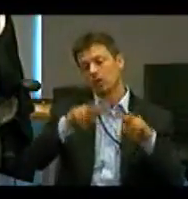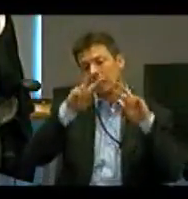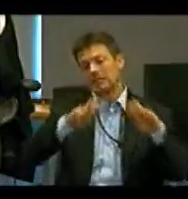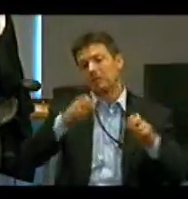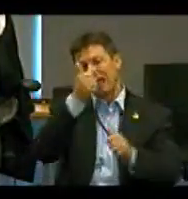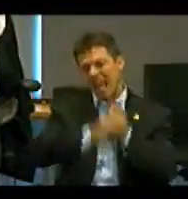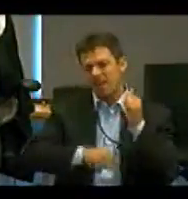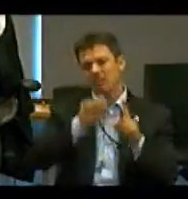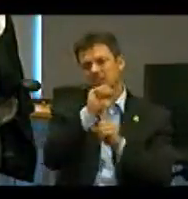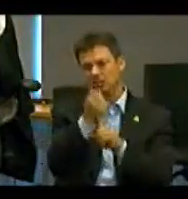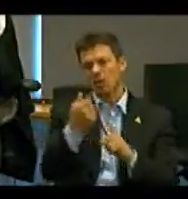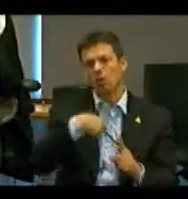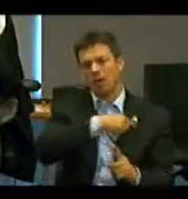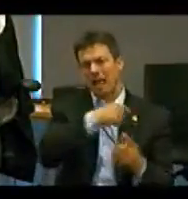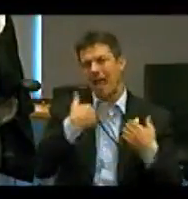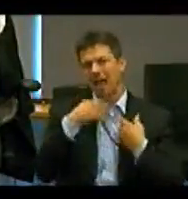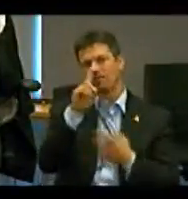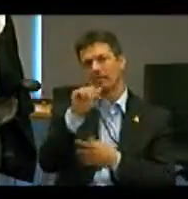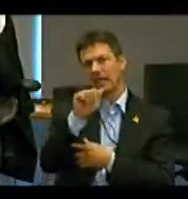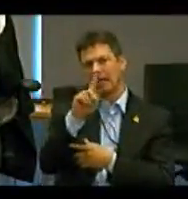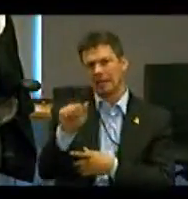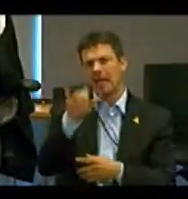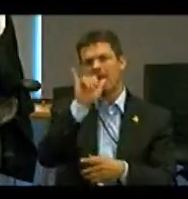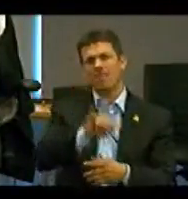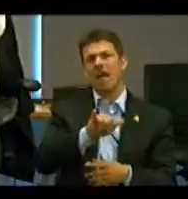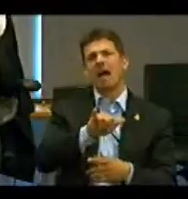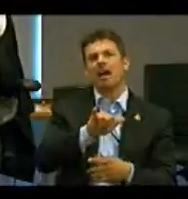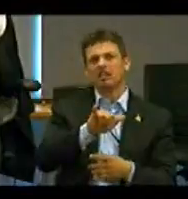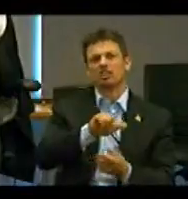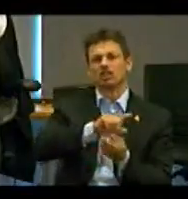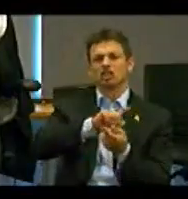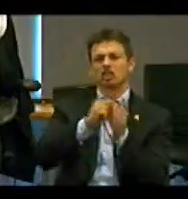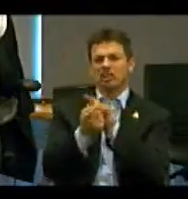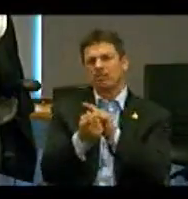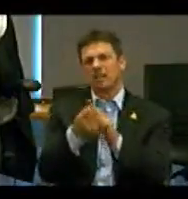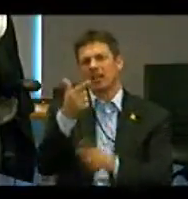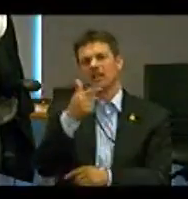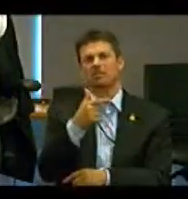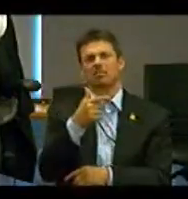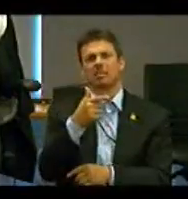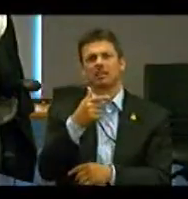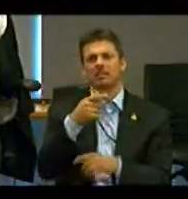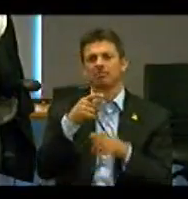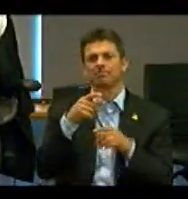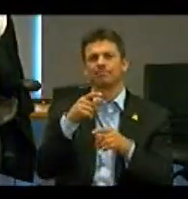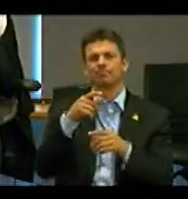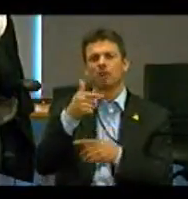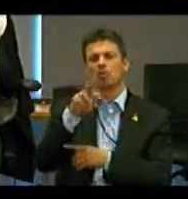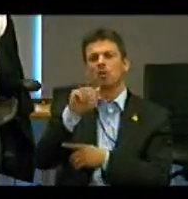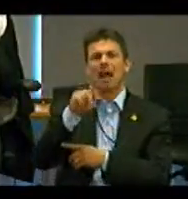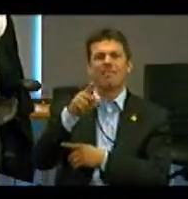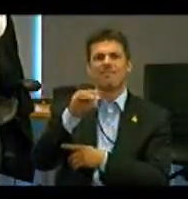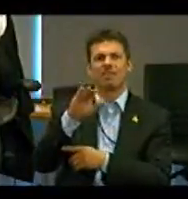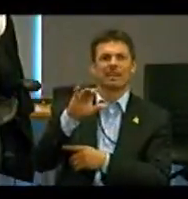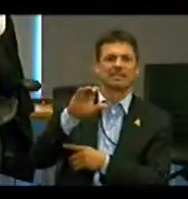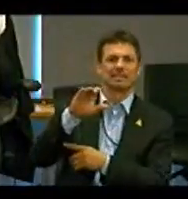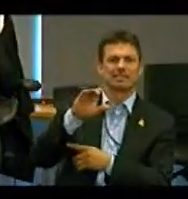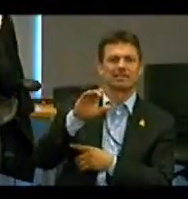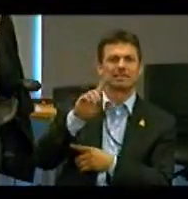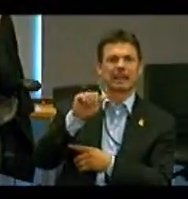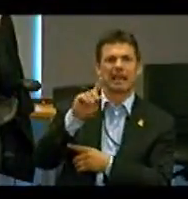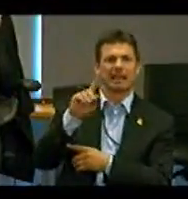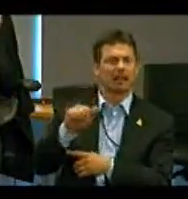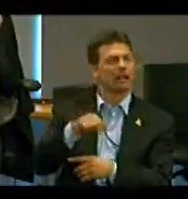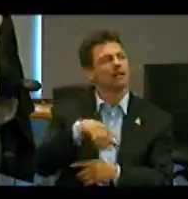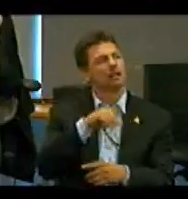instance where we have data where that federal policy has shifted practices and see what has happened in those districts. And the results, as I have said,